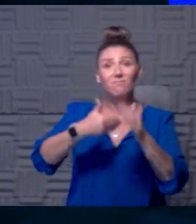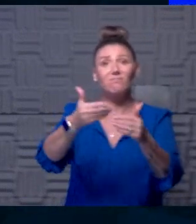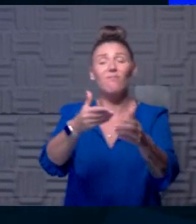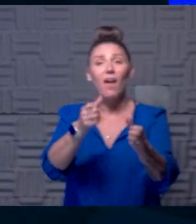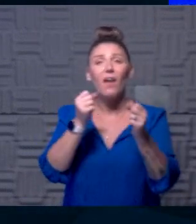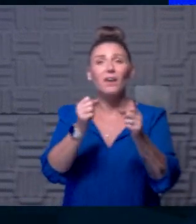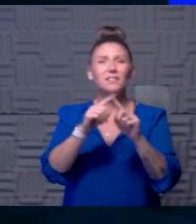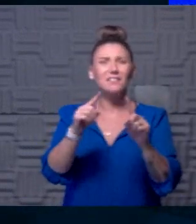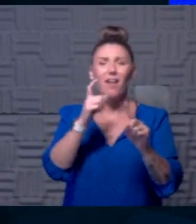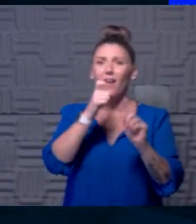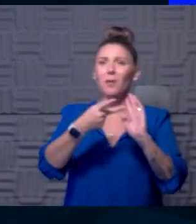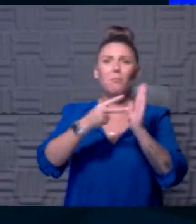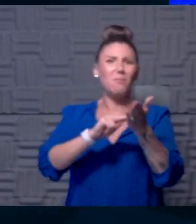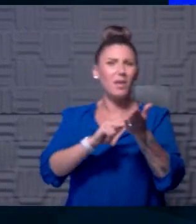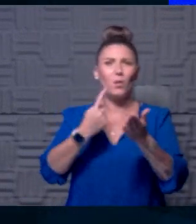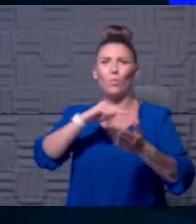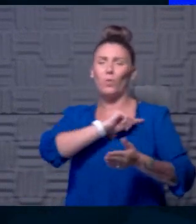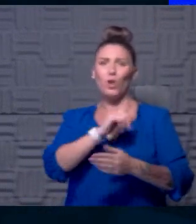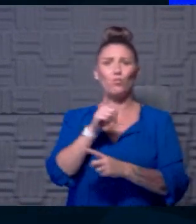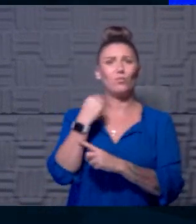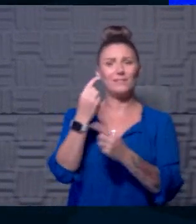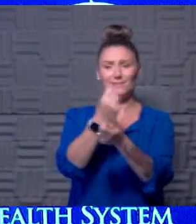compromising safety in any.